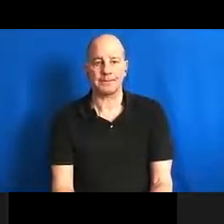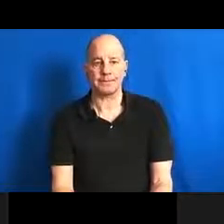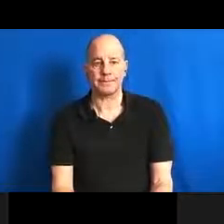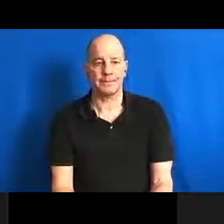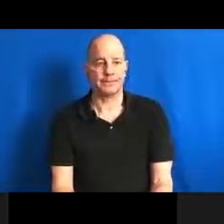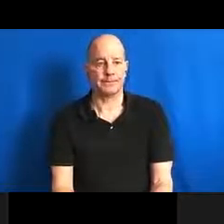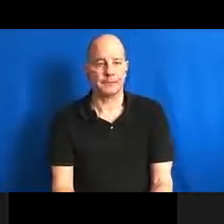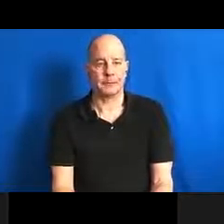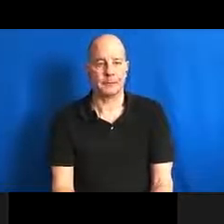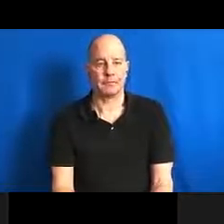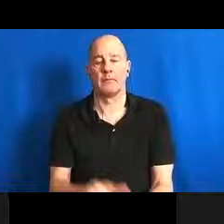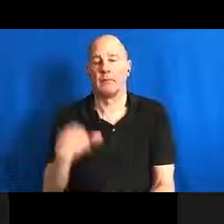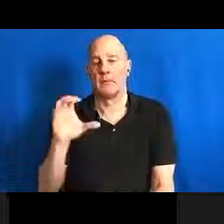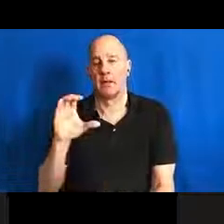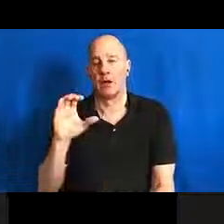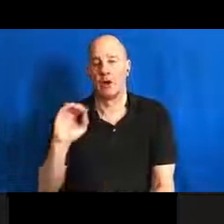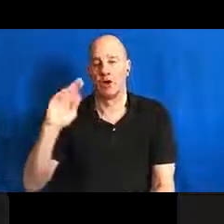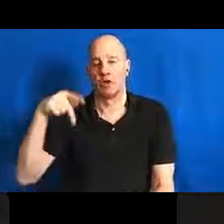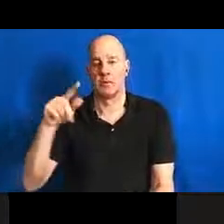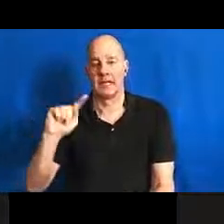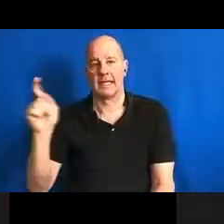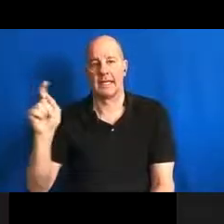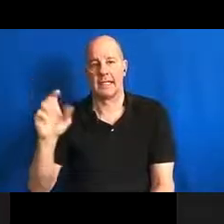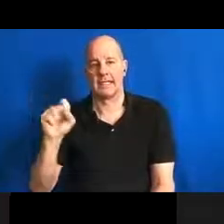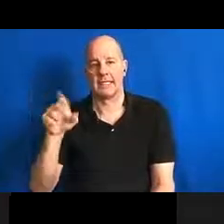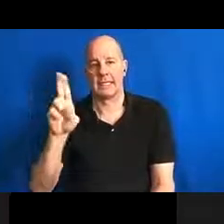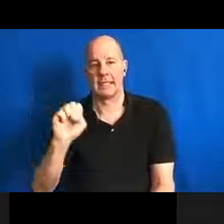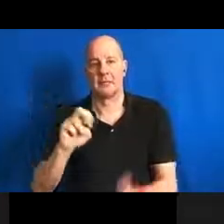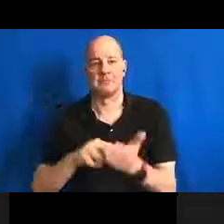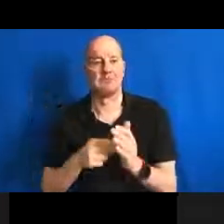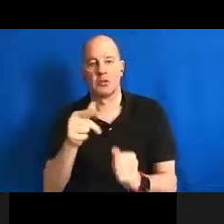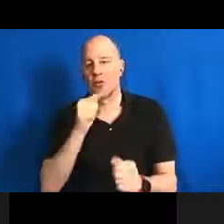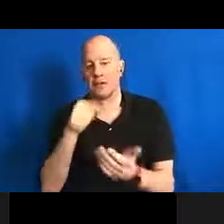A corporate tax status could also mean that you don't have to pay that